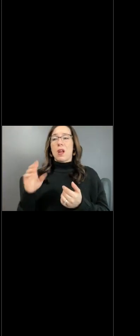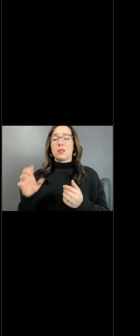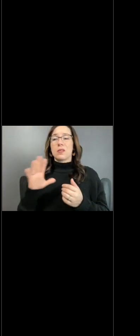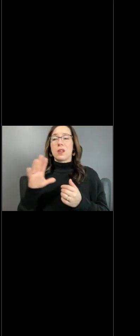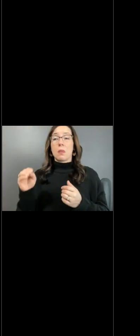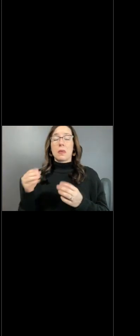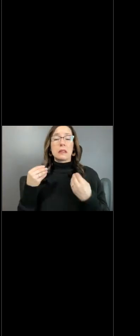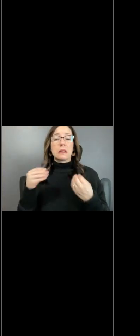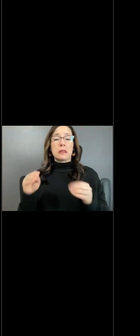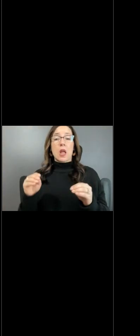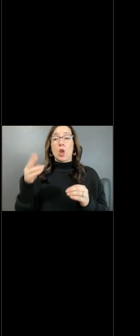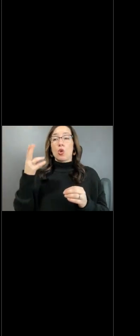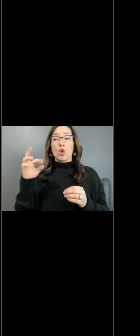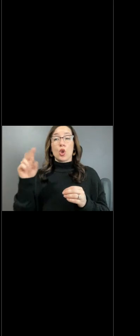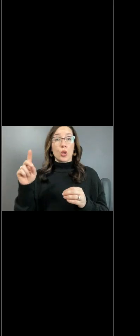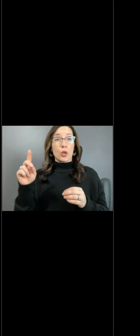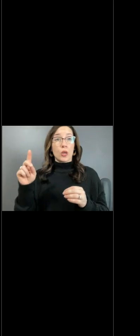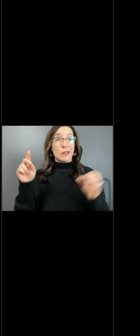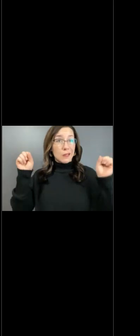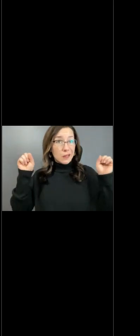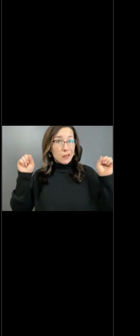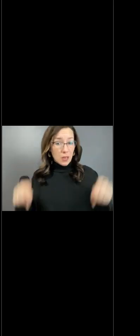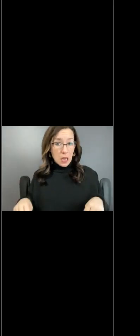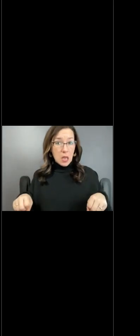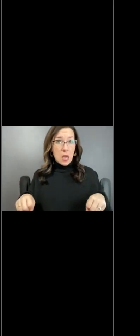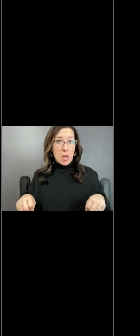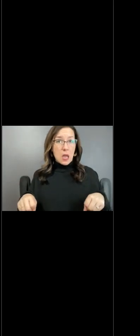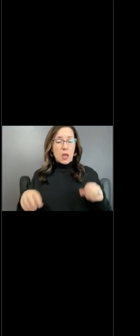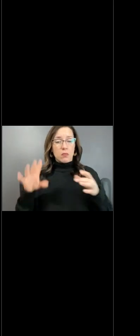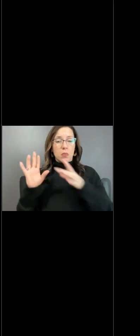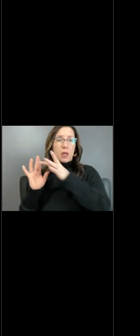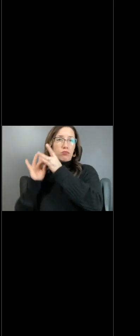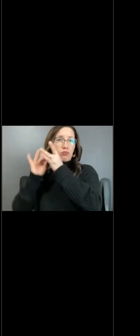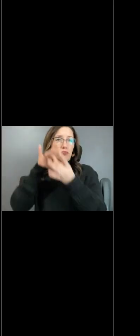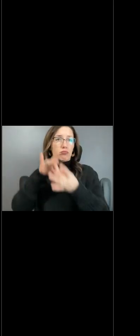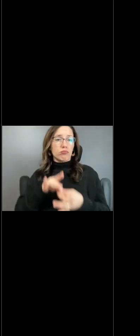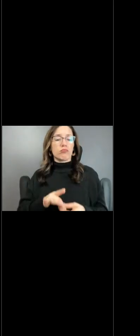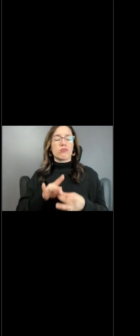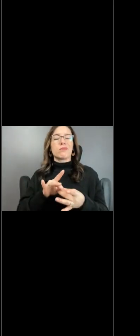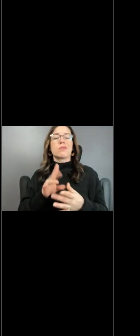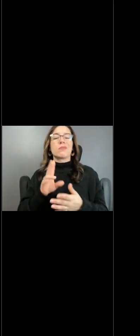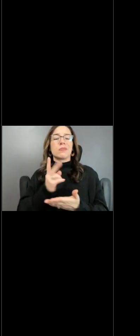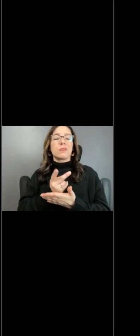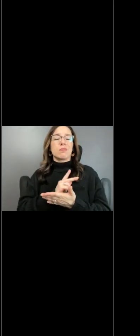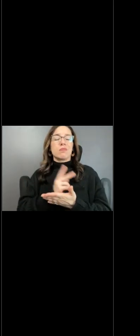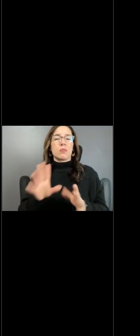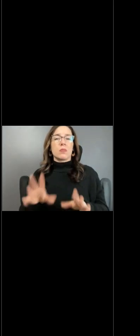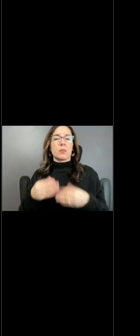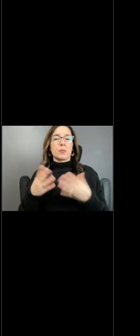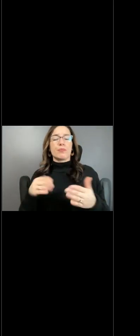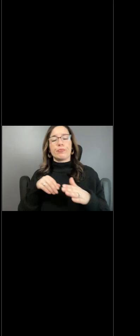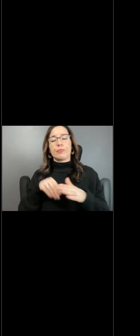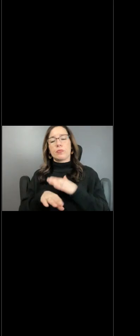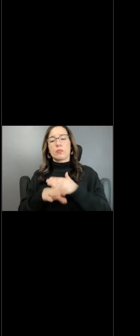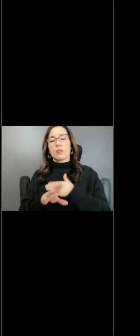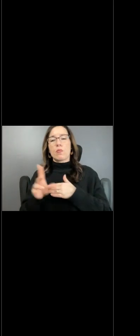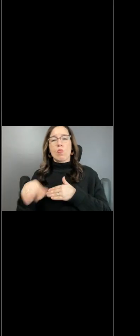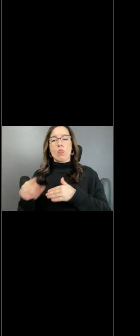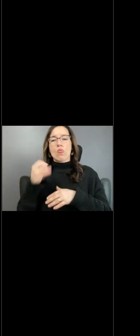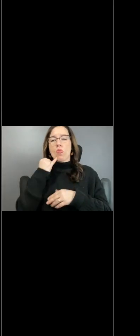range hoods that can be incorporated into a kitchen to provide access for a